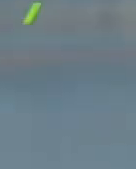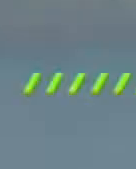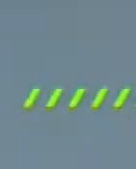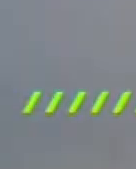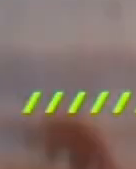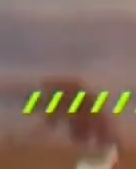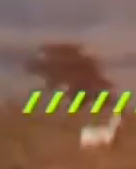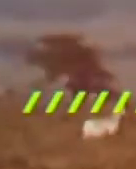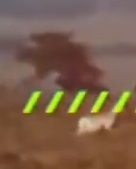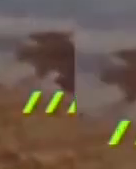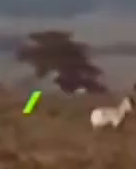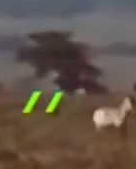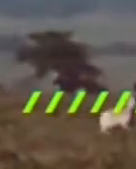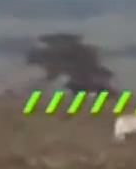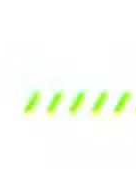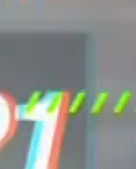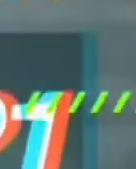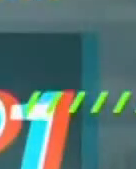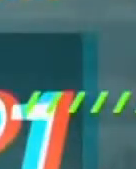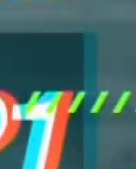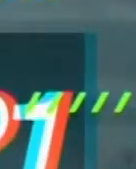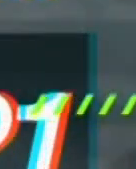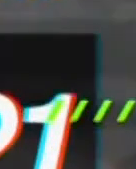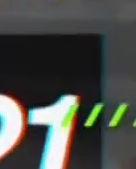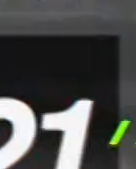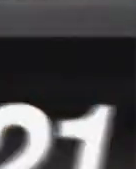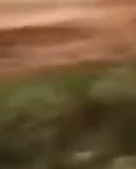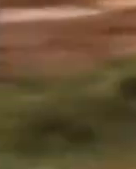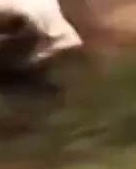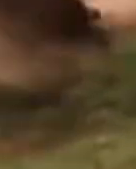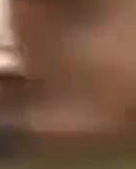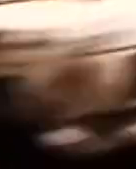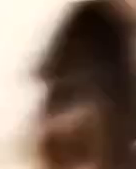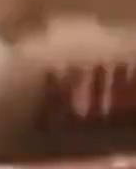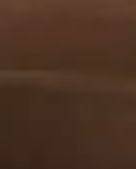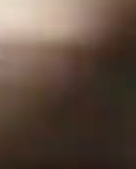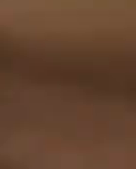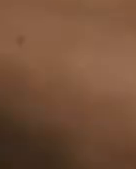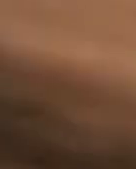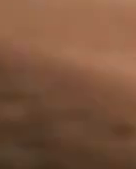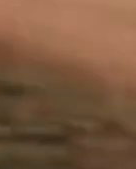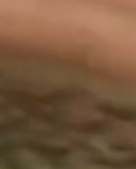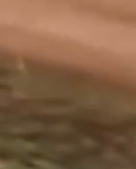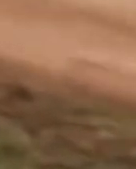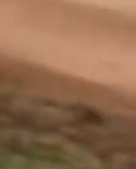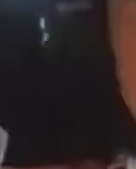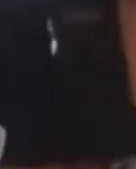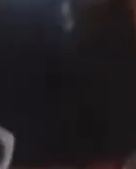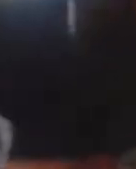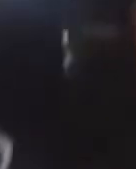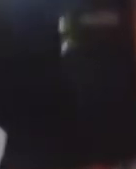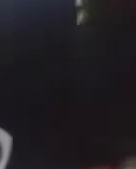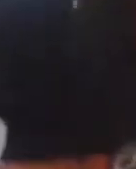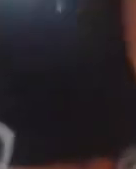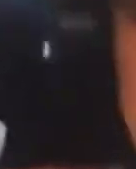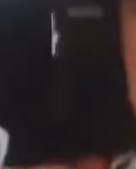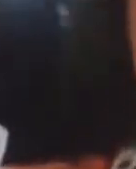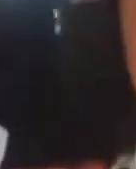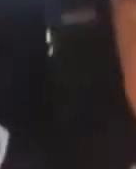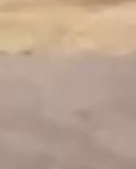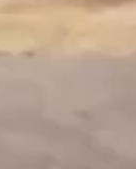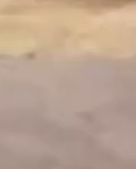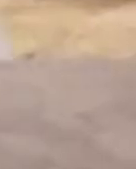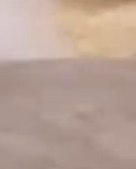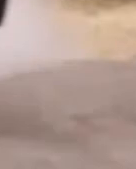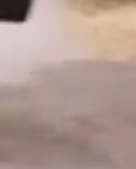on KBC Channel 1 from 24th to 27th June. See the world's best drivers navigate their machines